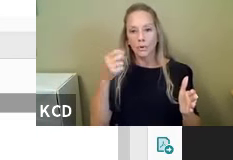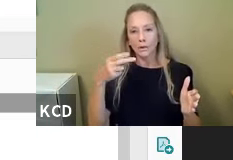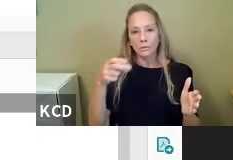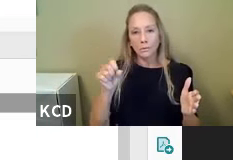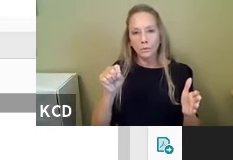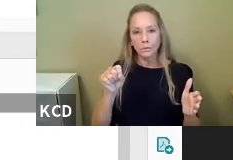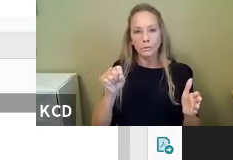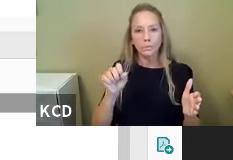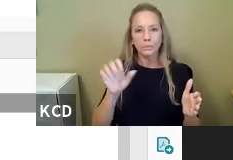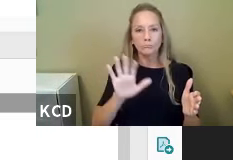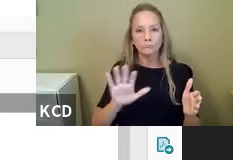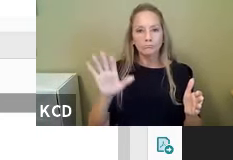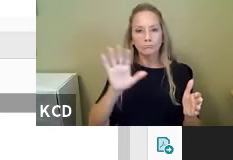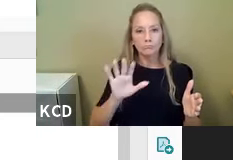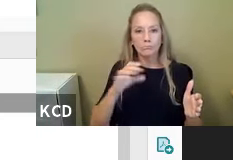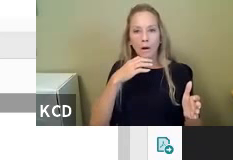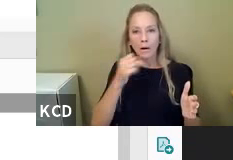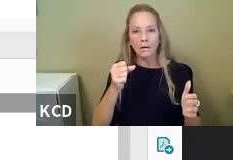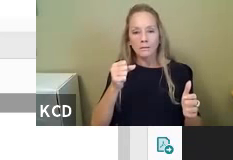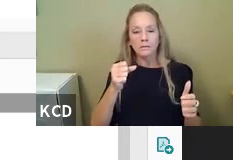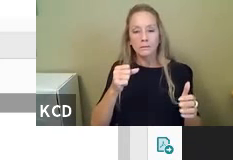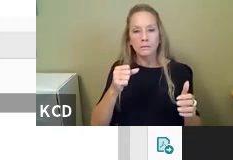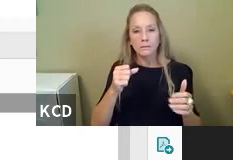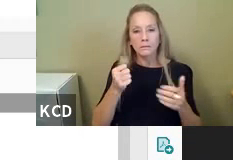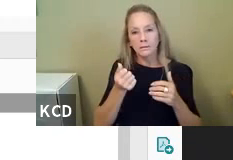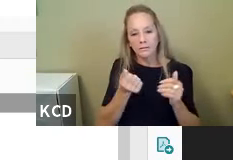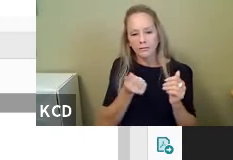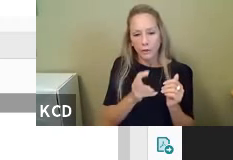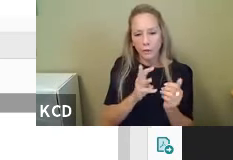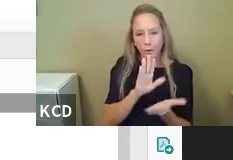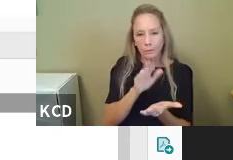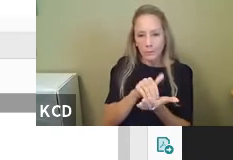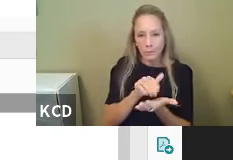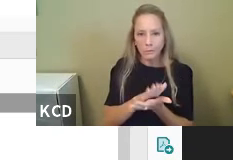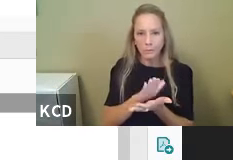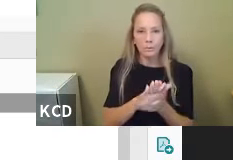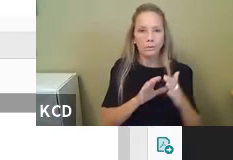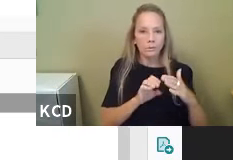school grades, fewer cases in middle school and elementary school.